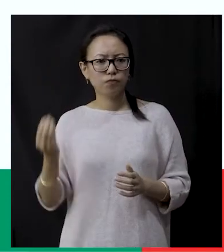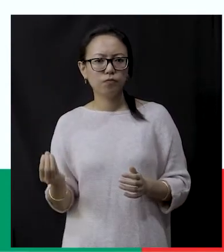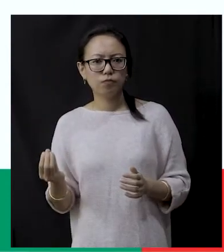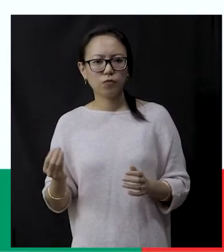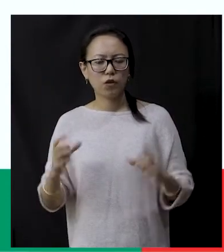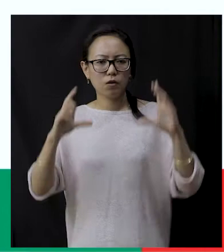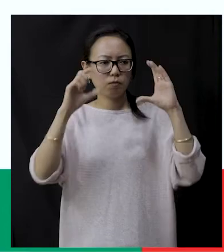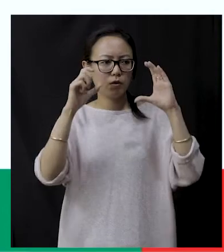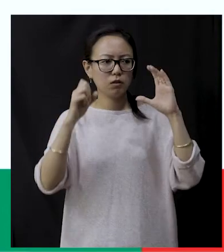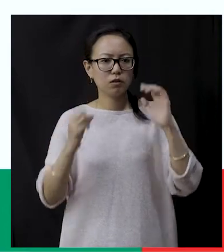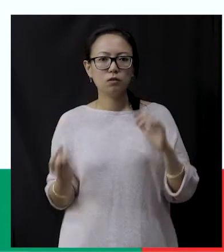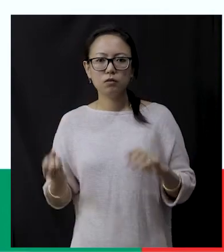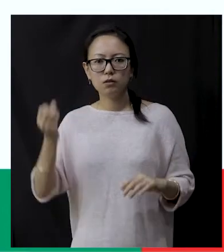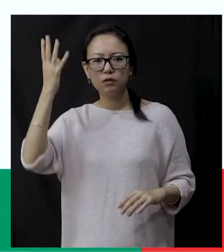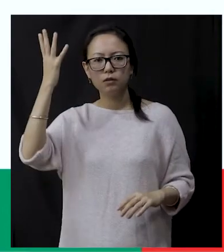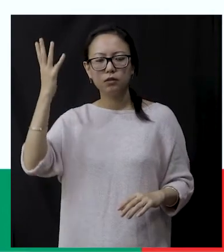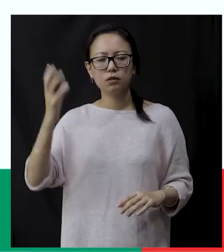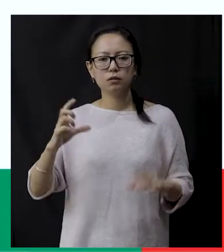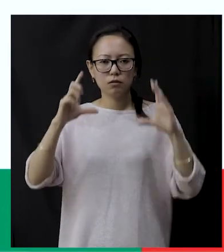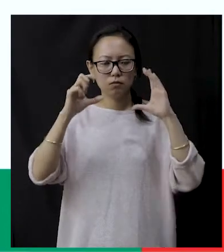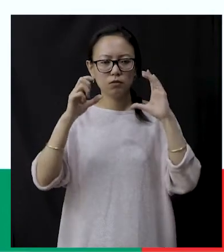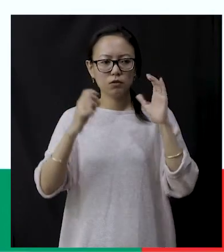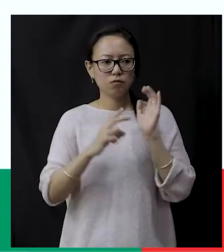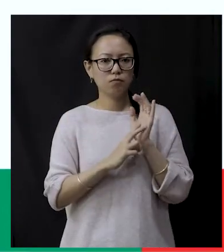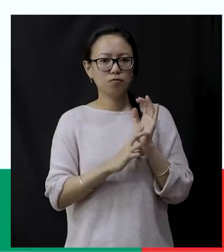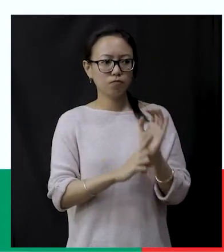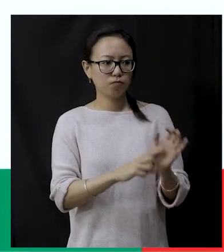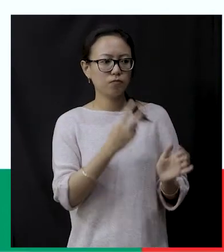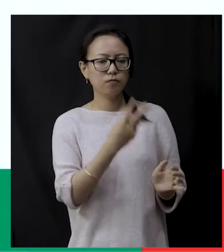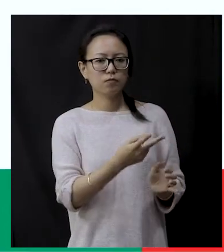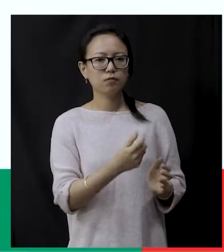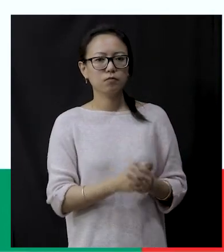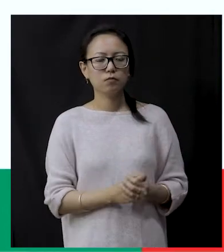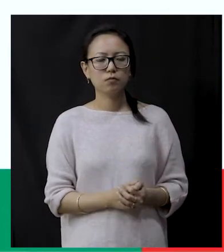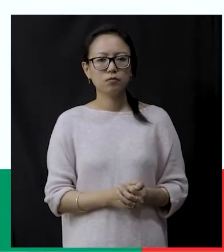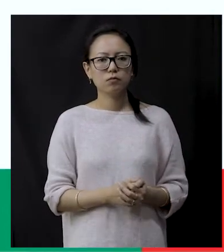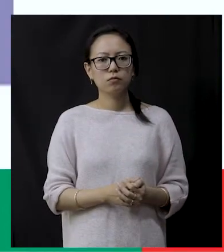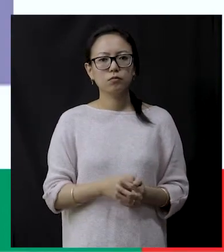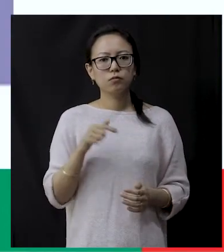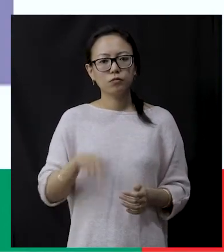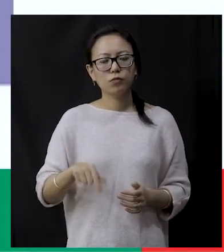So students, we will learn about this. Now,